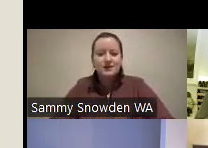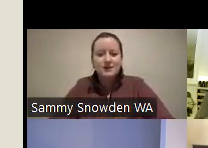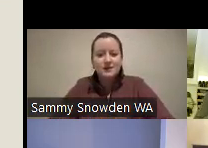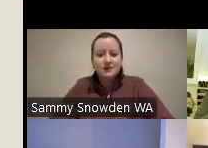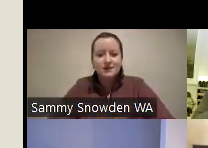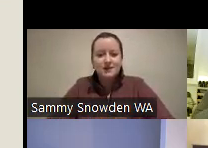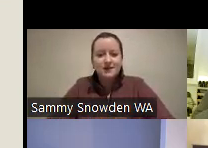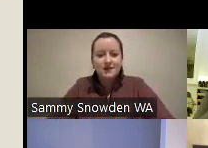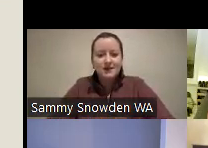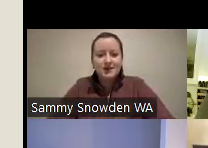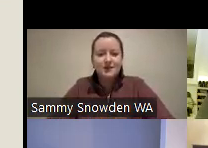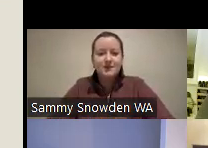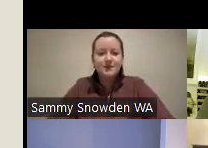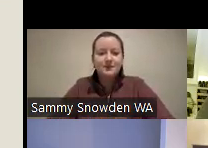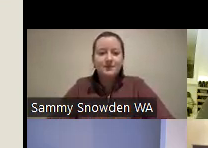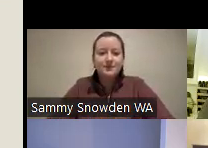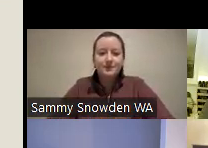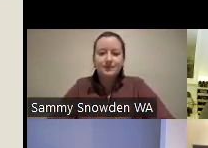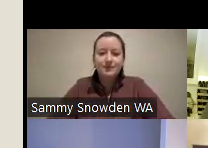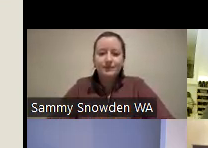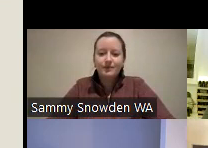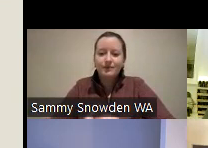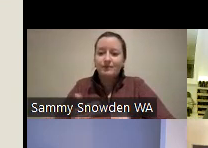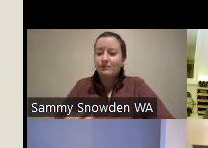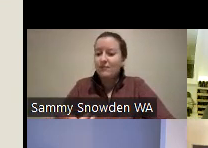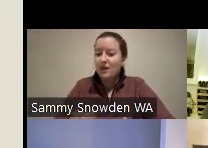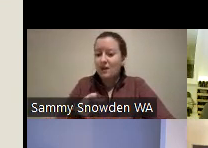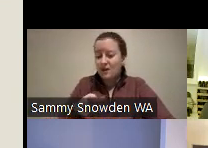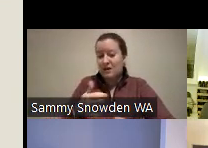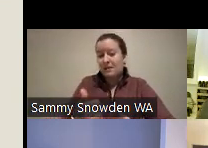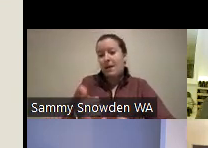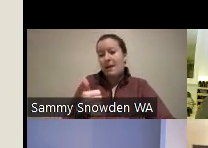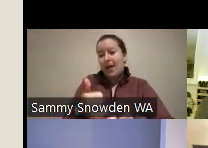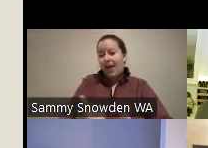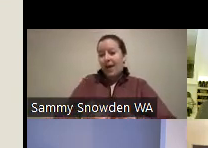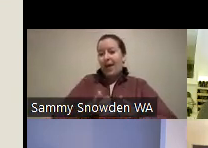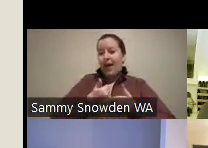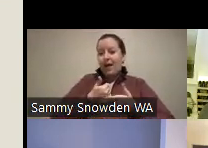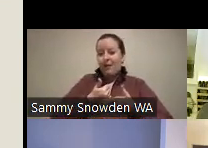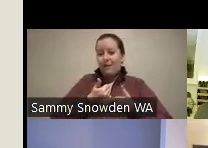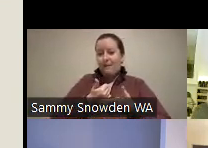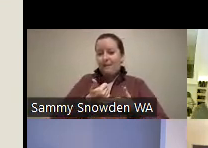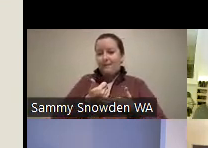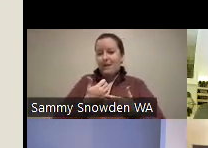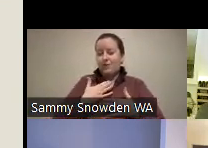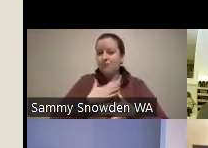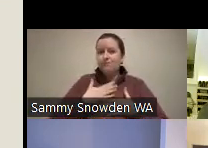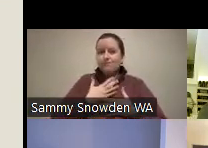to experience renewed joy in everyday life and our present